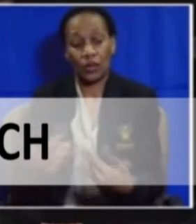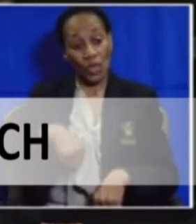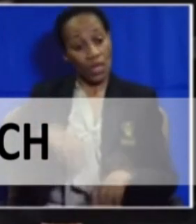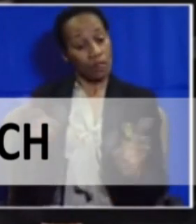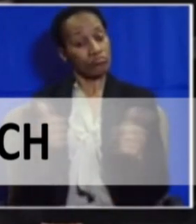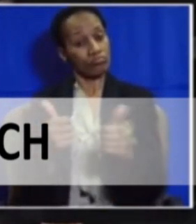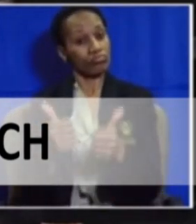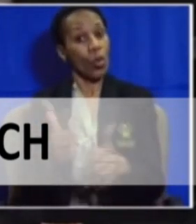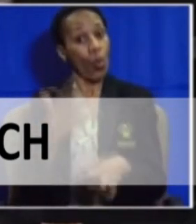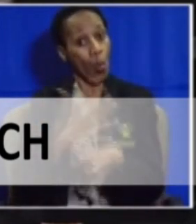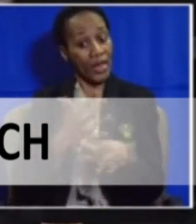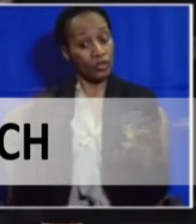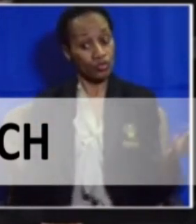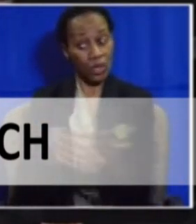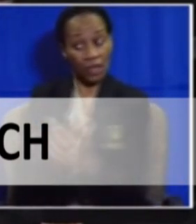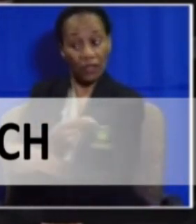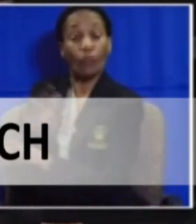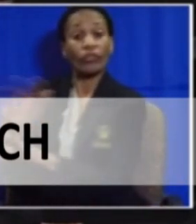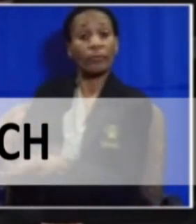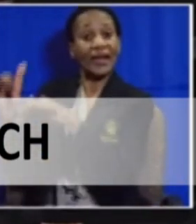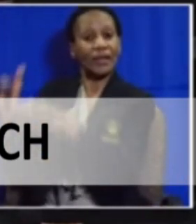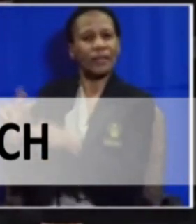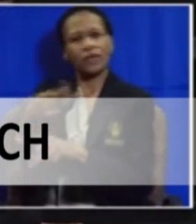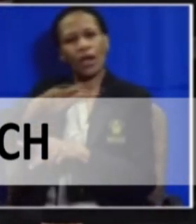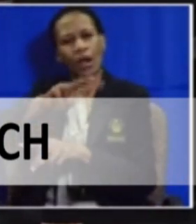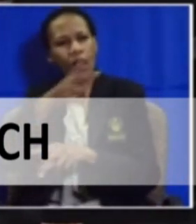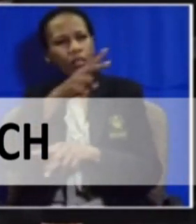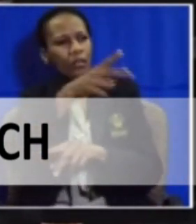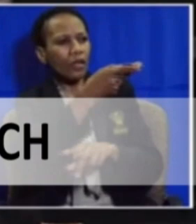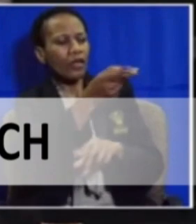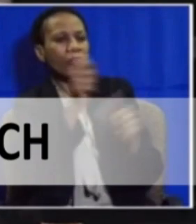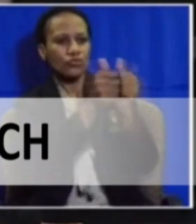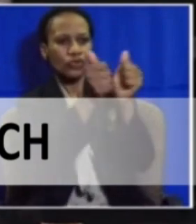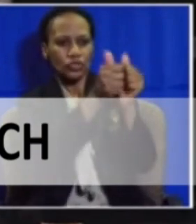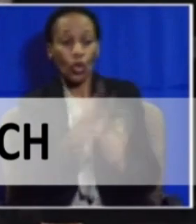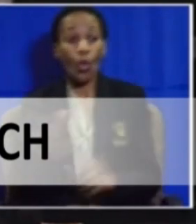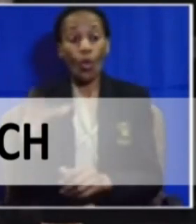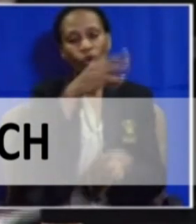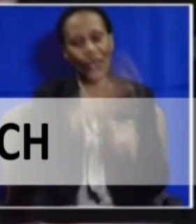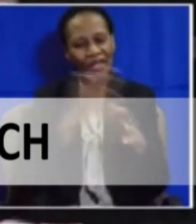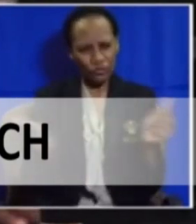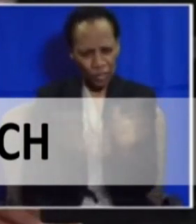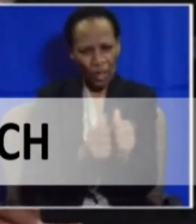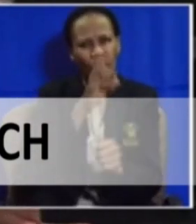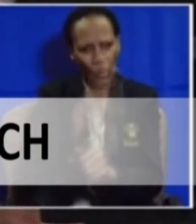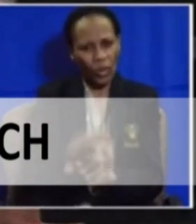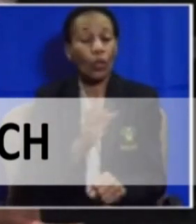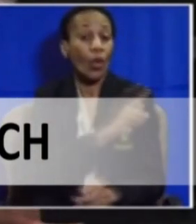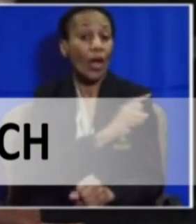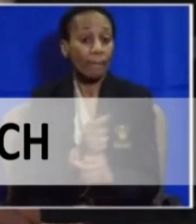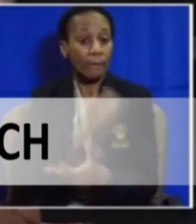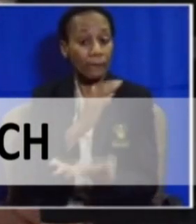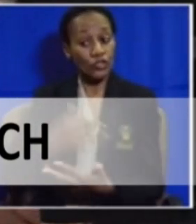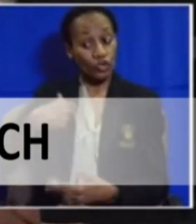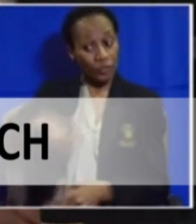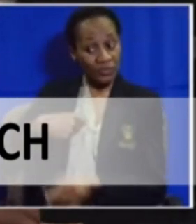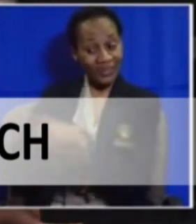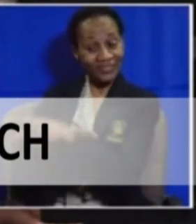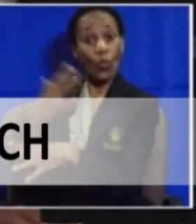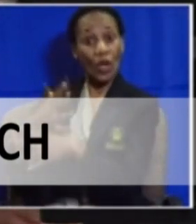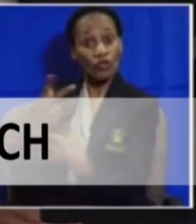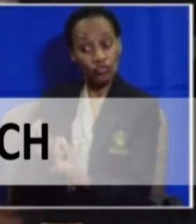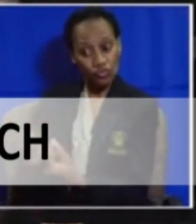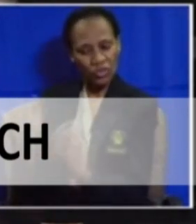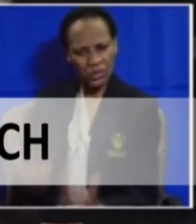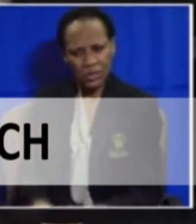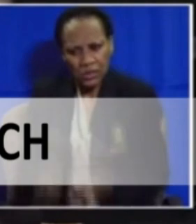with Parliament and all oversight bodies to hold municipalities accountable for delivery of these services. At